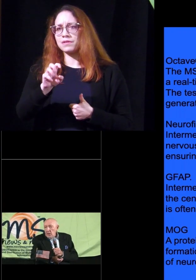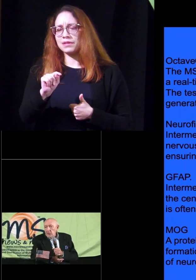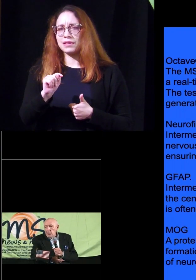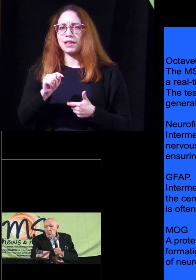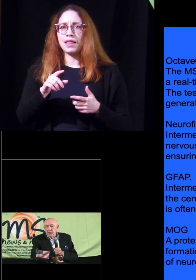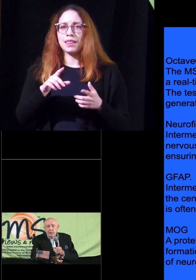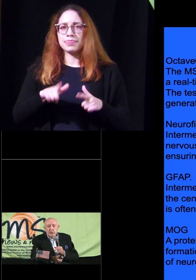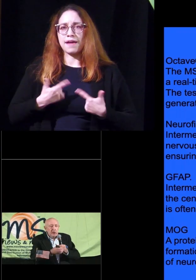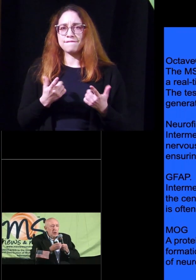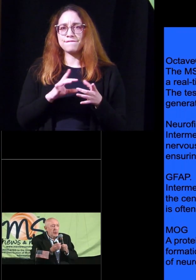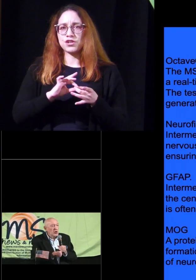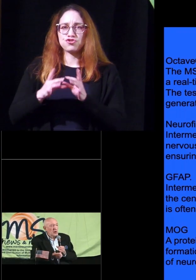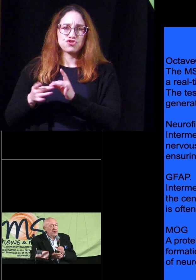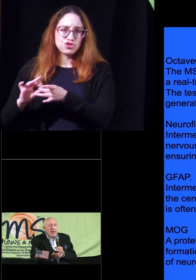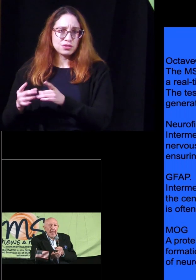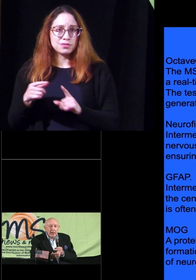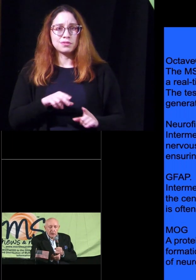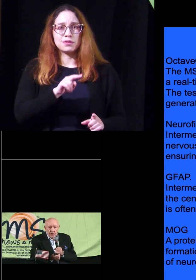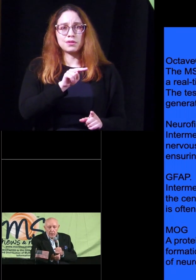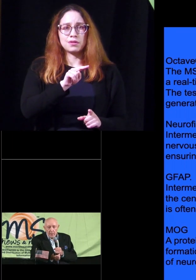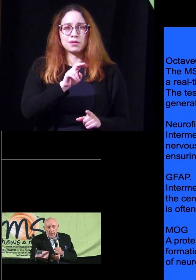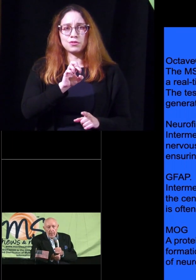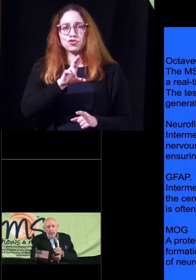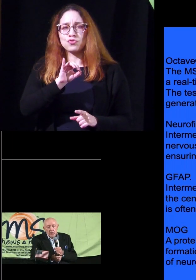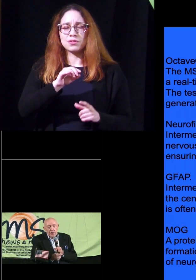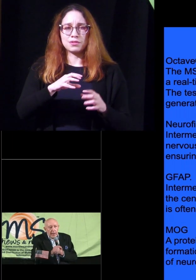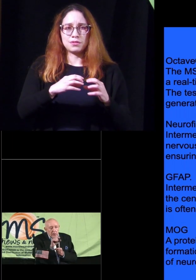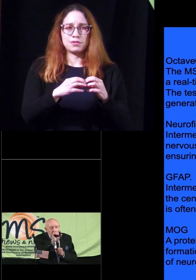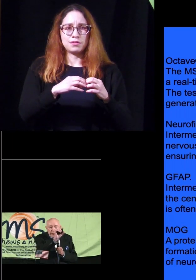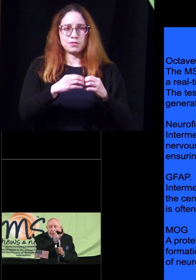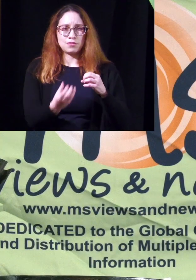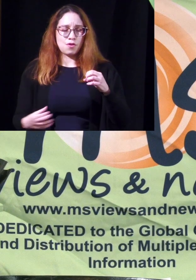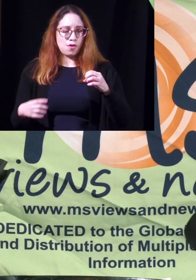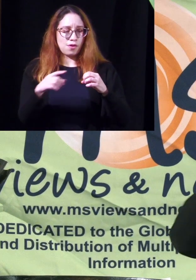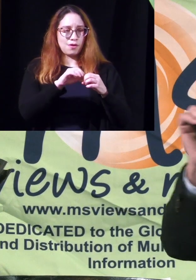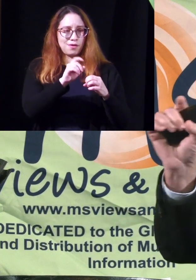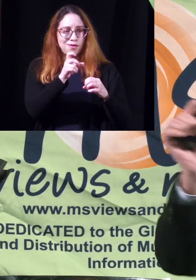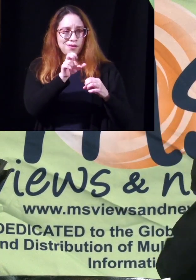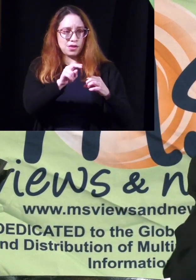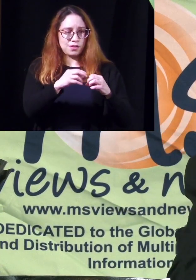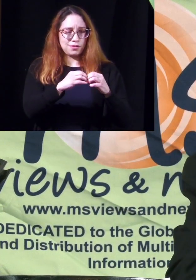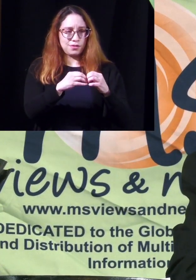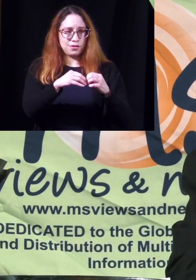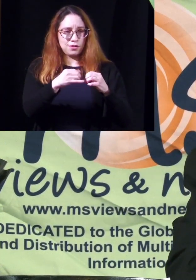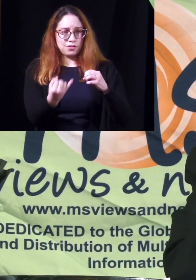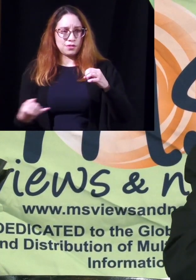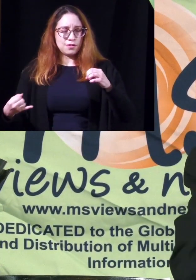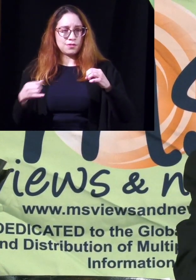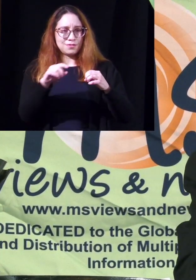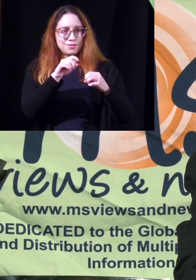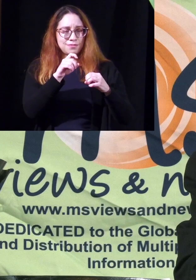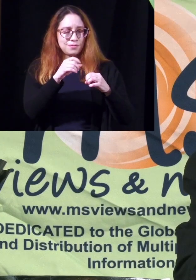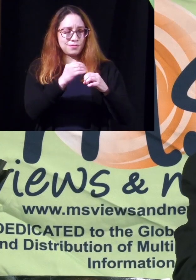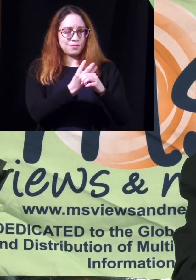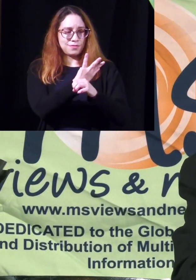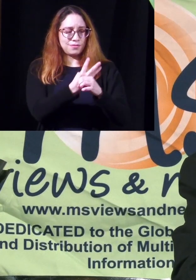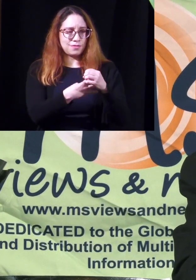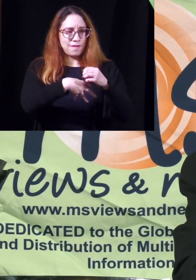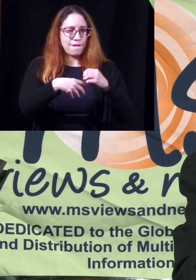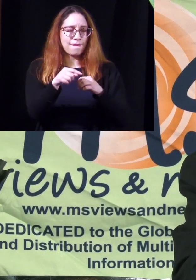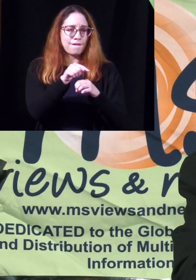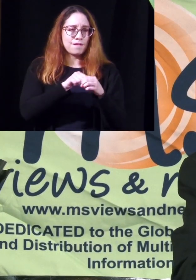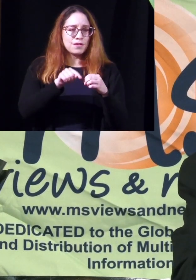chain. And the neurofilament is actually a part of the axon. So the axon is the actual nerve fiber. And when it's inflamed